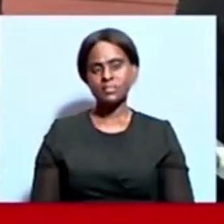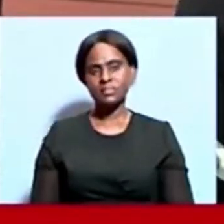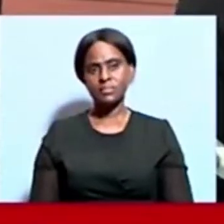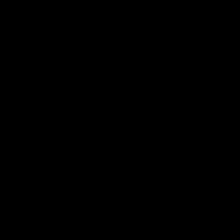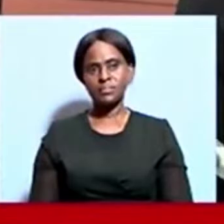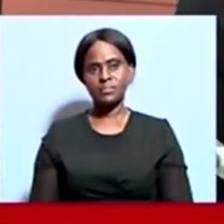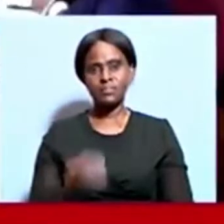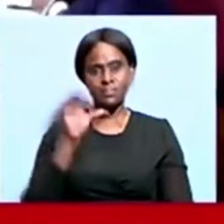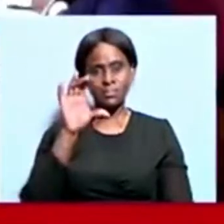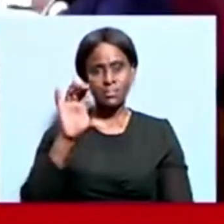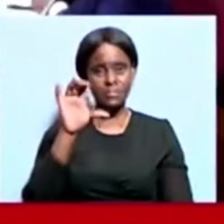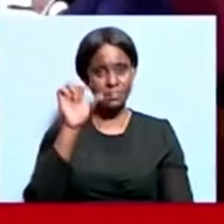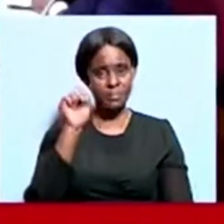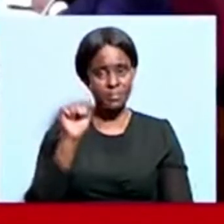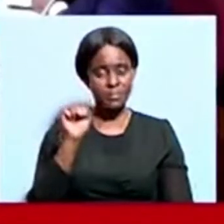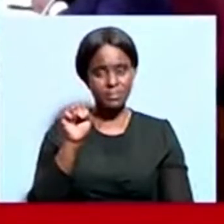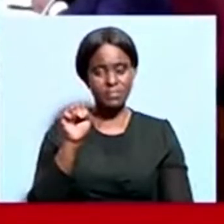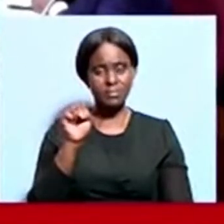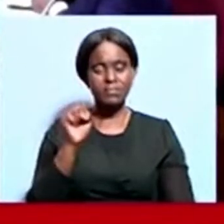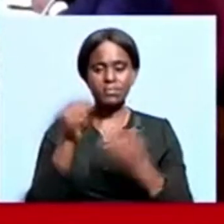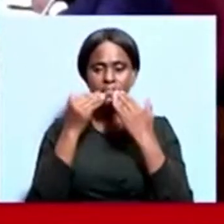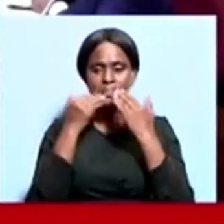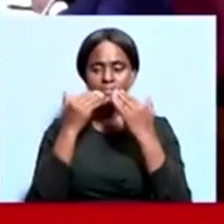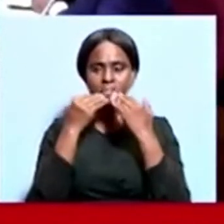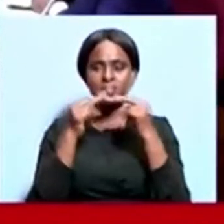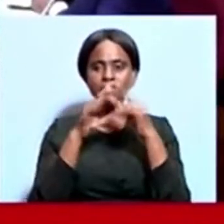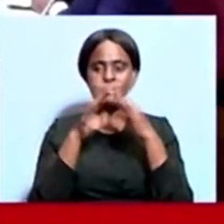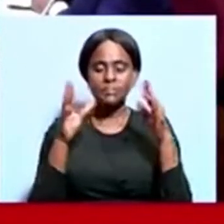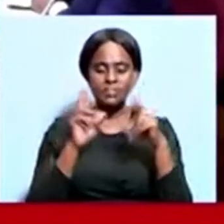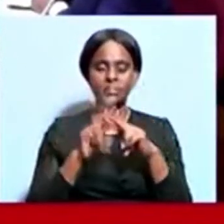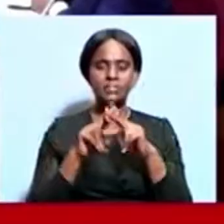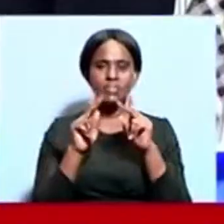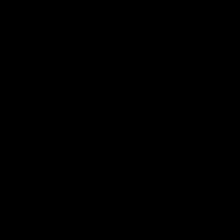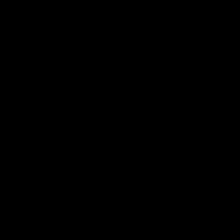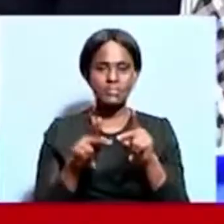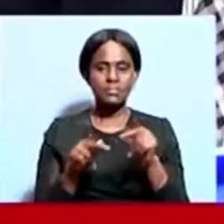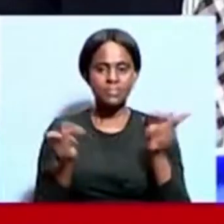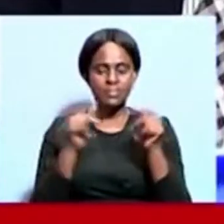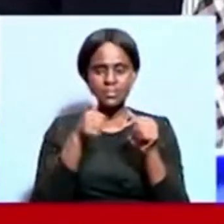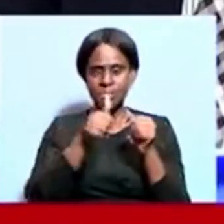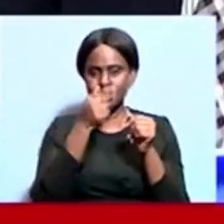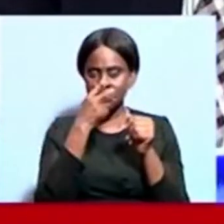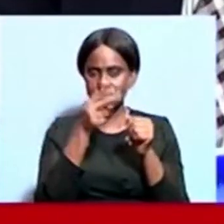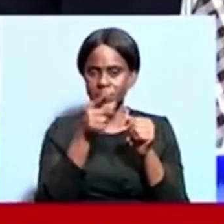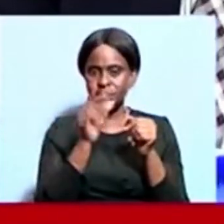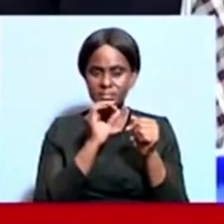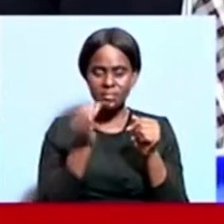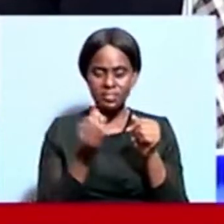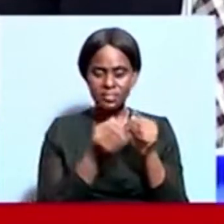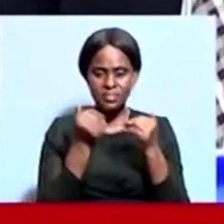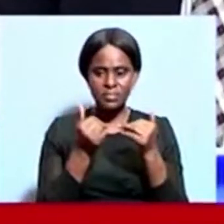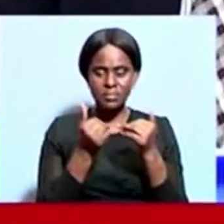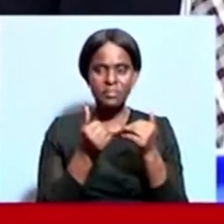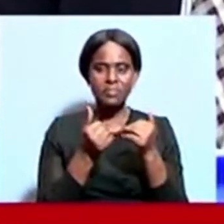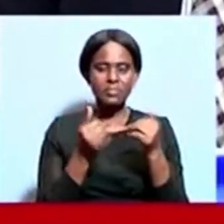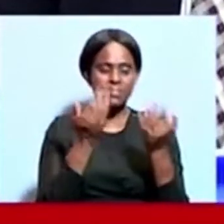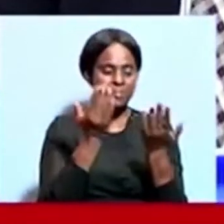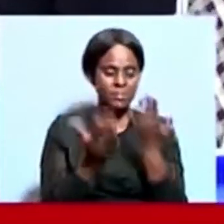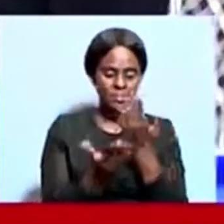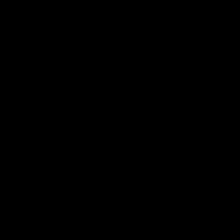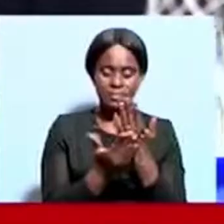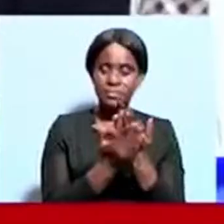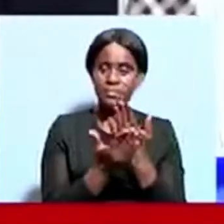Council Secretary. Thank you very much, Chair. When you look at our one of our appliers